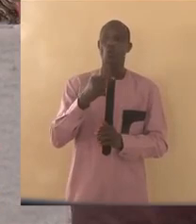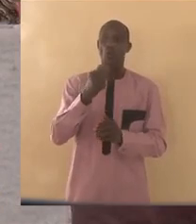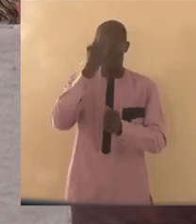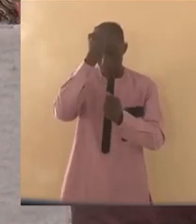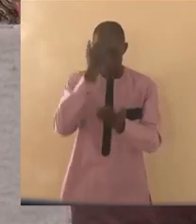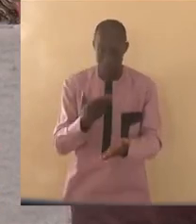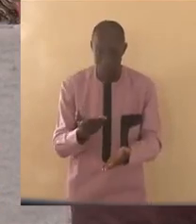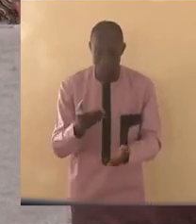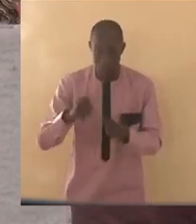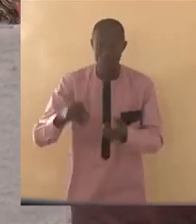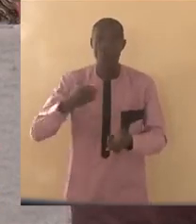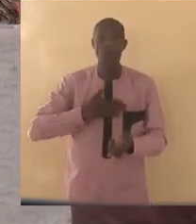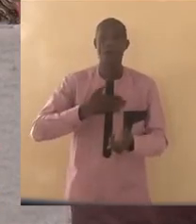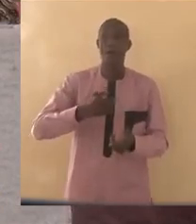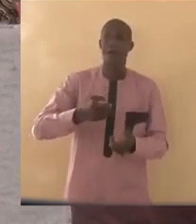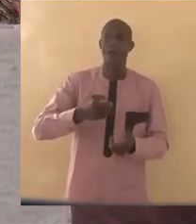my command?